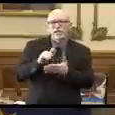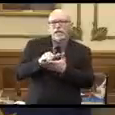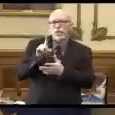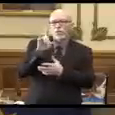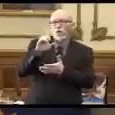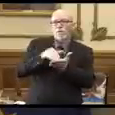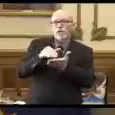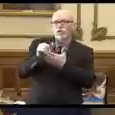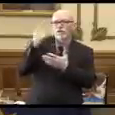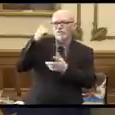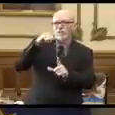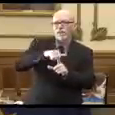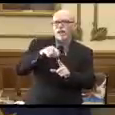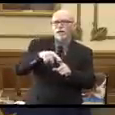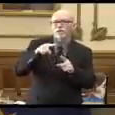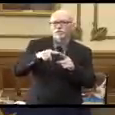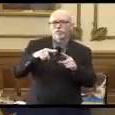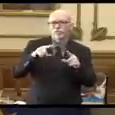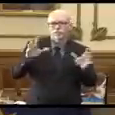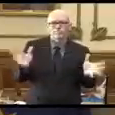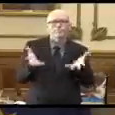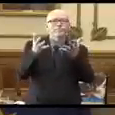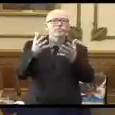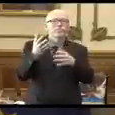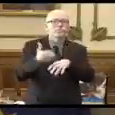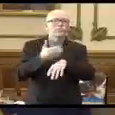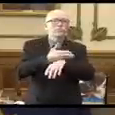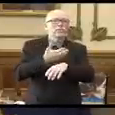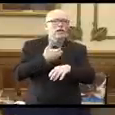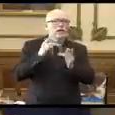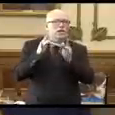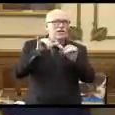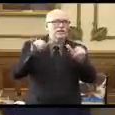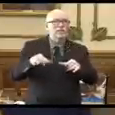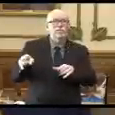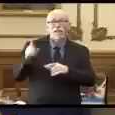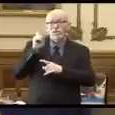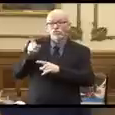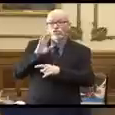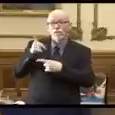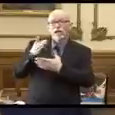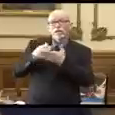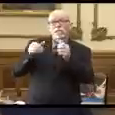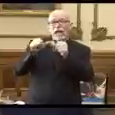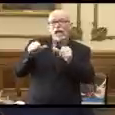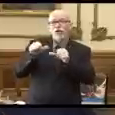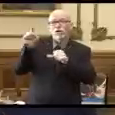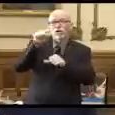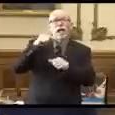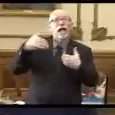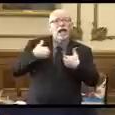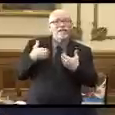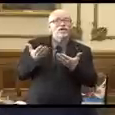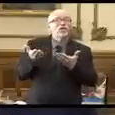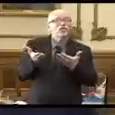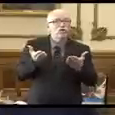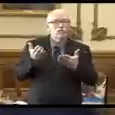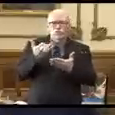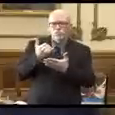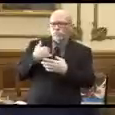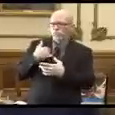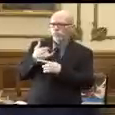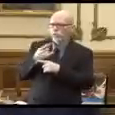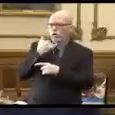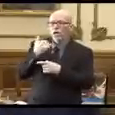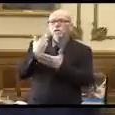million is for, is to bridge that divide. I think what you're referring to are areas where there is service, correct me if I'm wrong, but